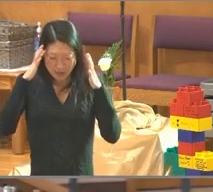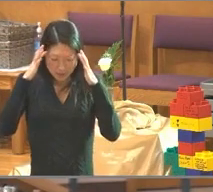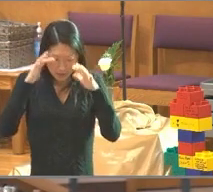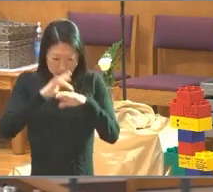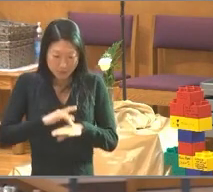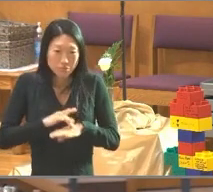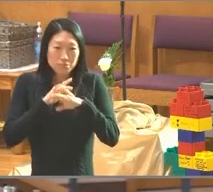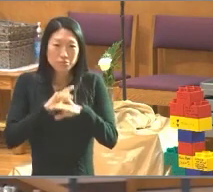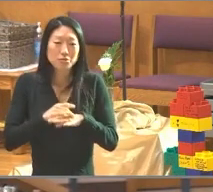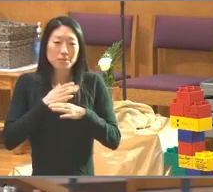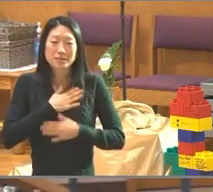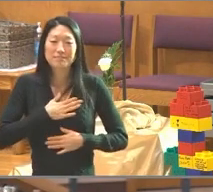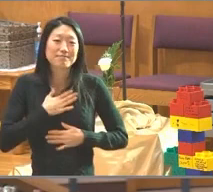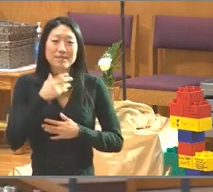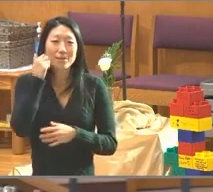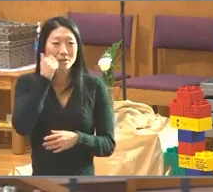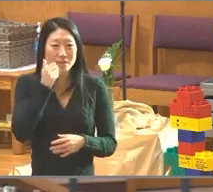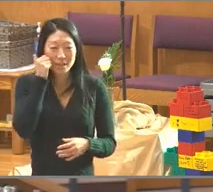joy daily.